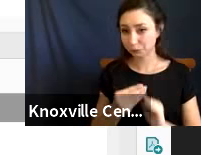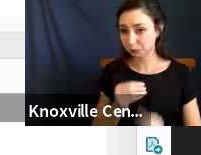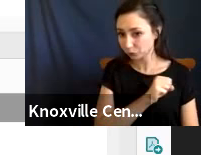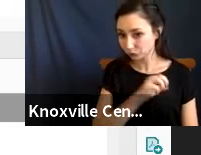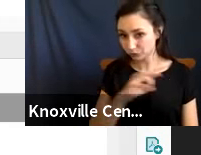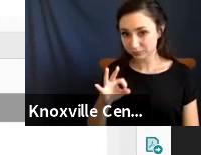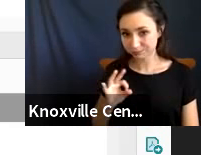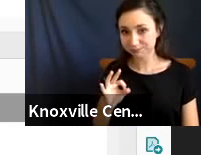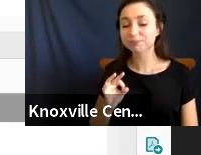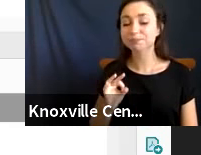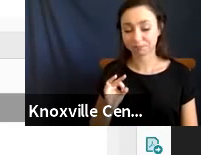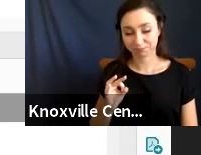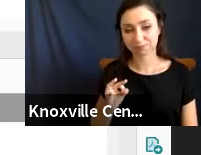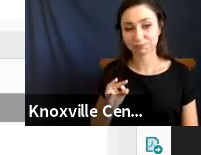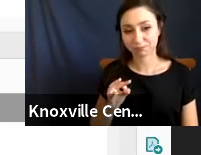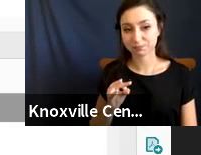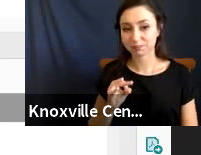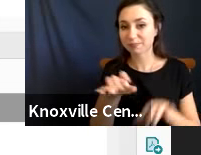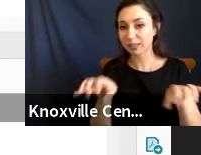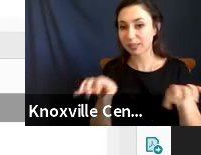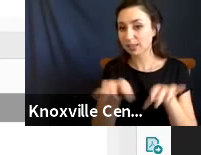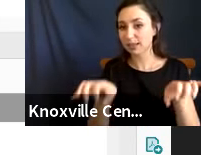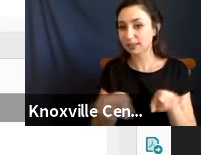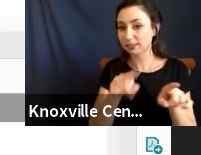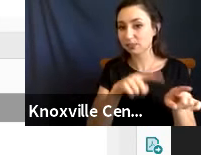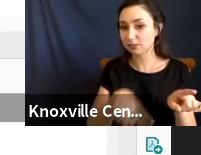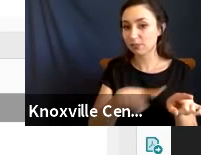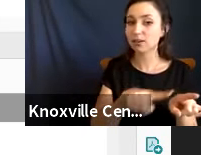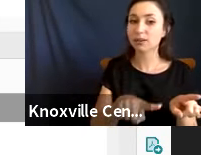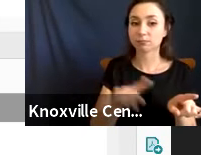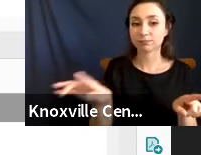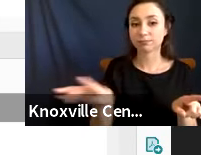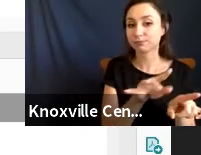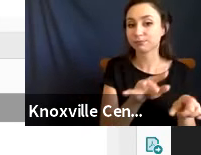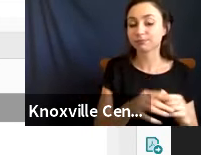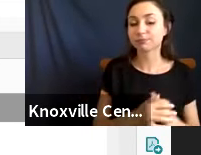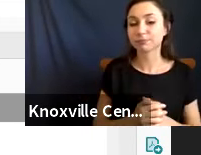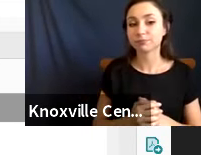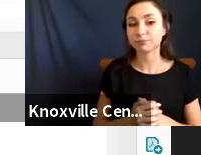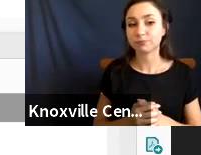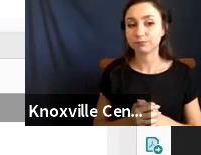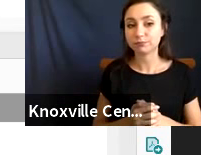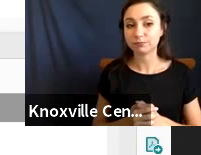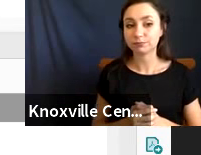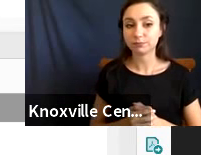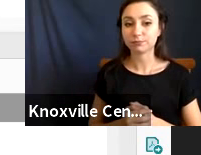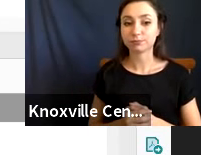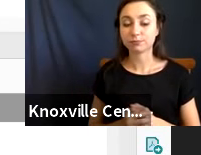that are active. Next slide, please.